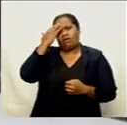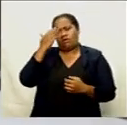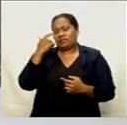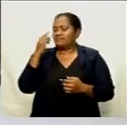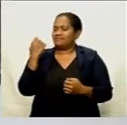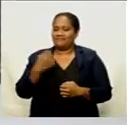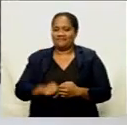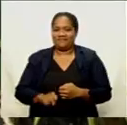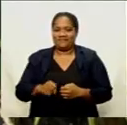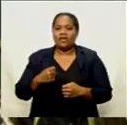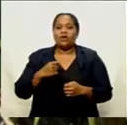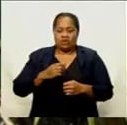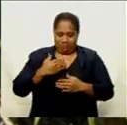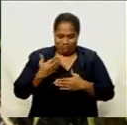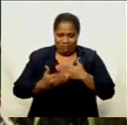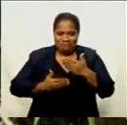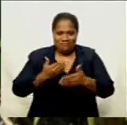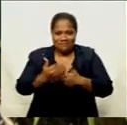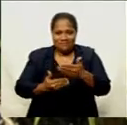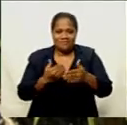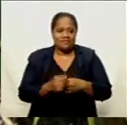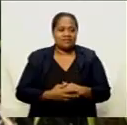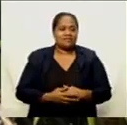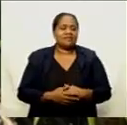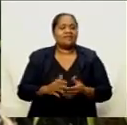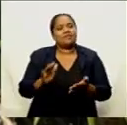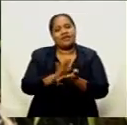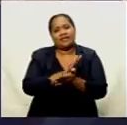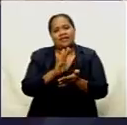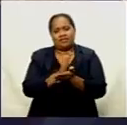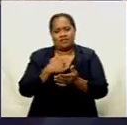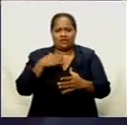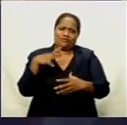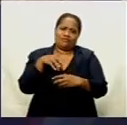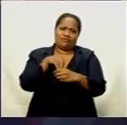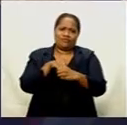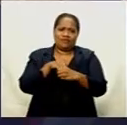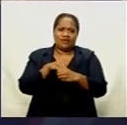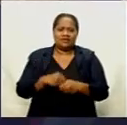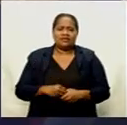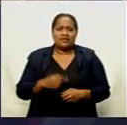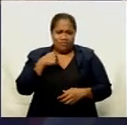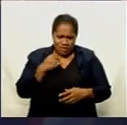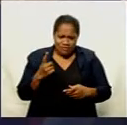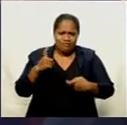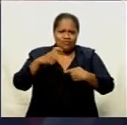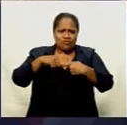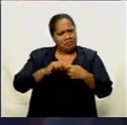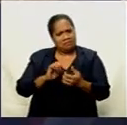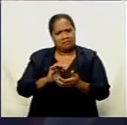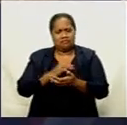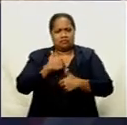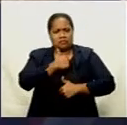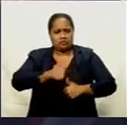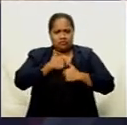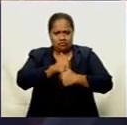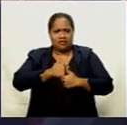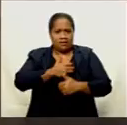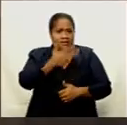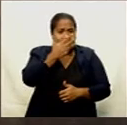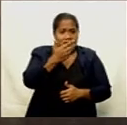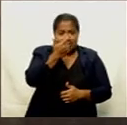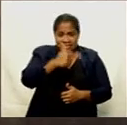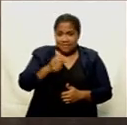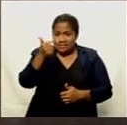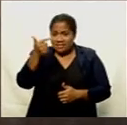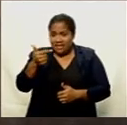drive. Life in the police force was, for me, was very enjoyable. The journey from 1977 to 2014 was